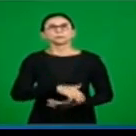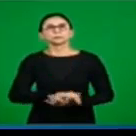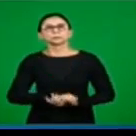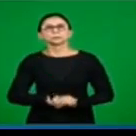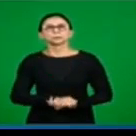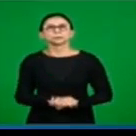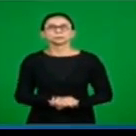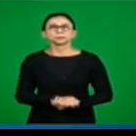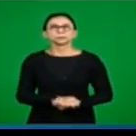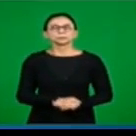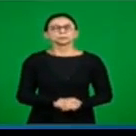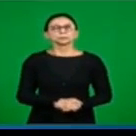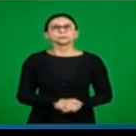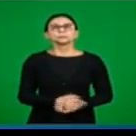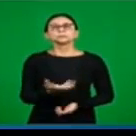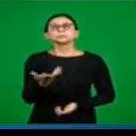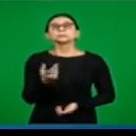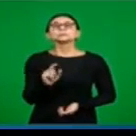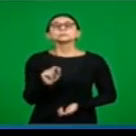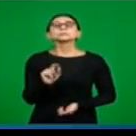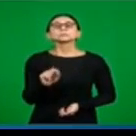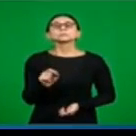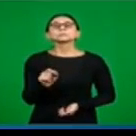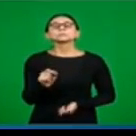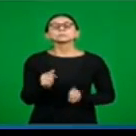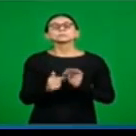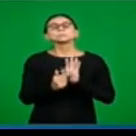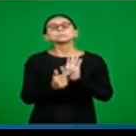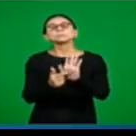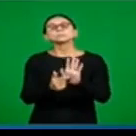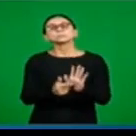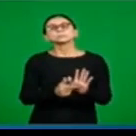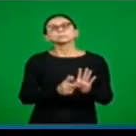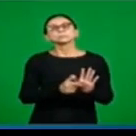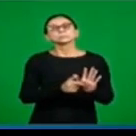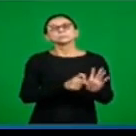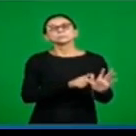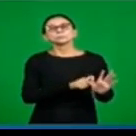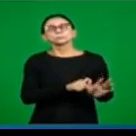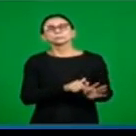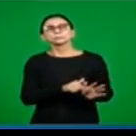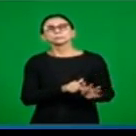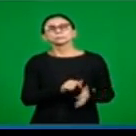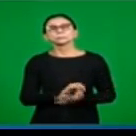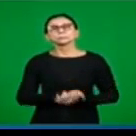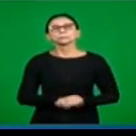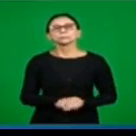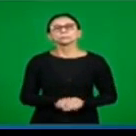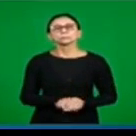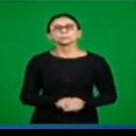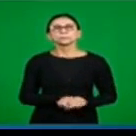First, what do you want? Want to show that?